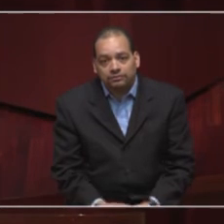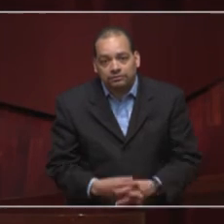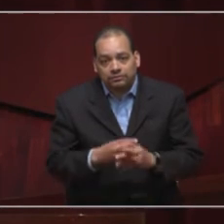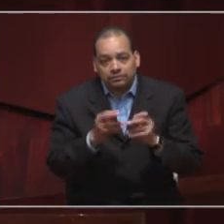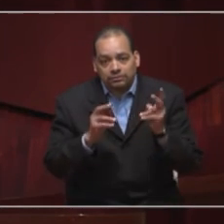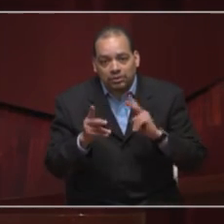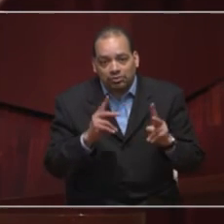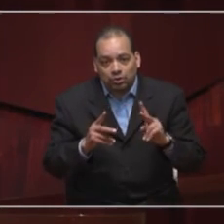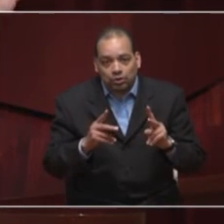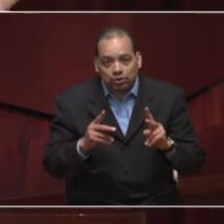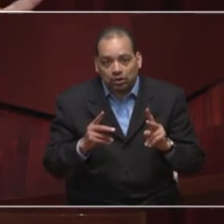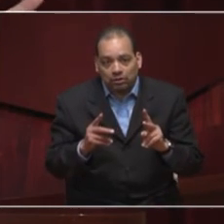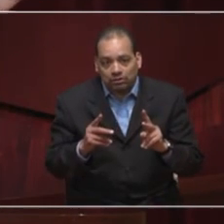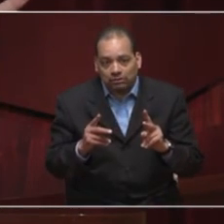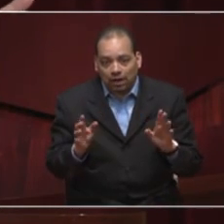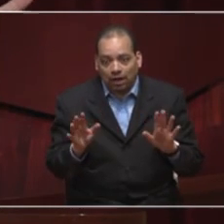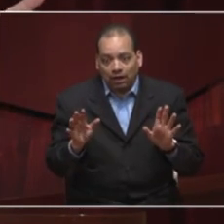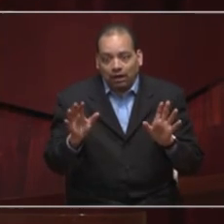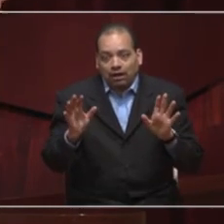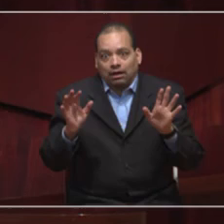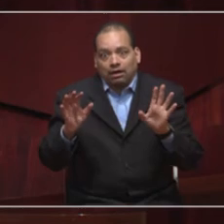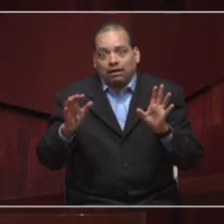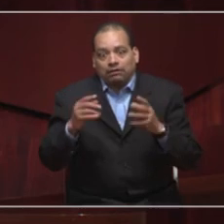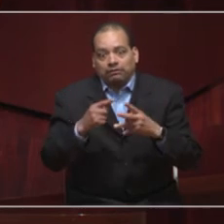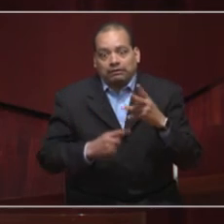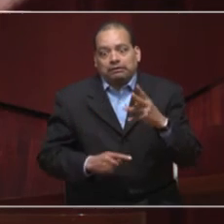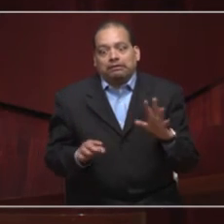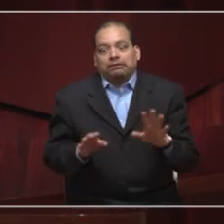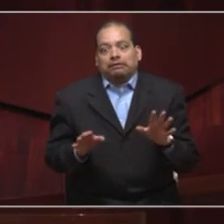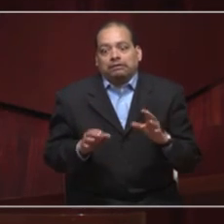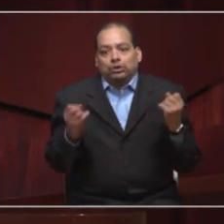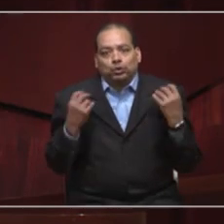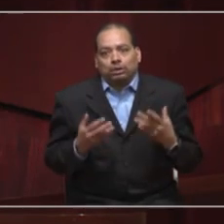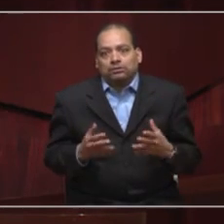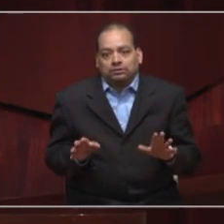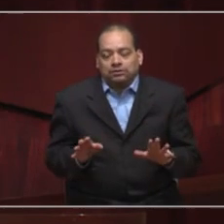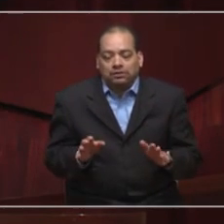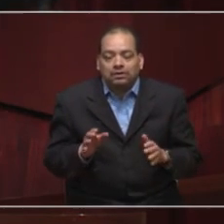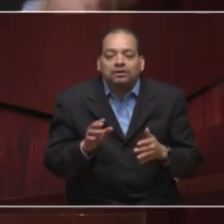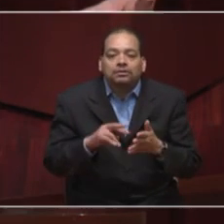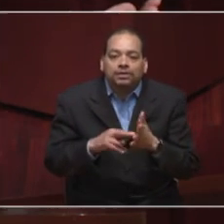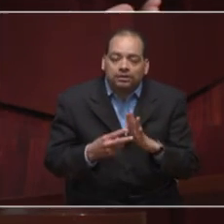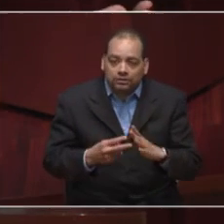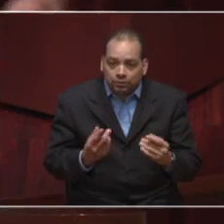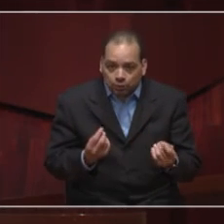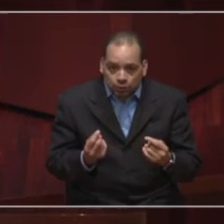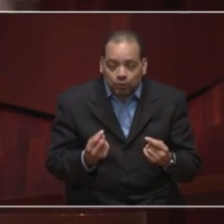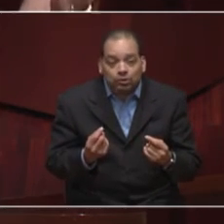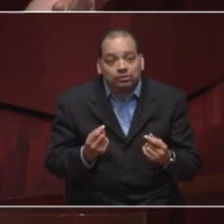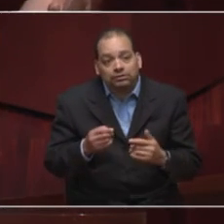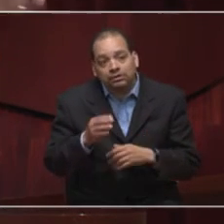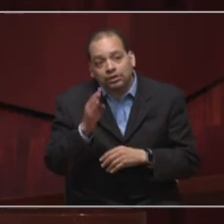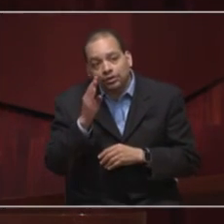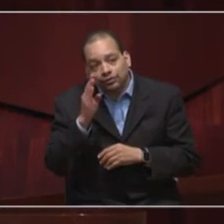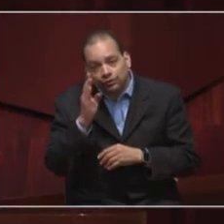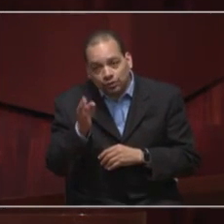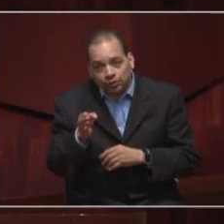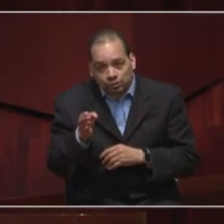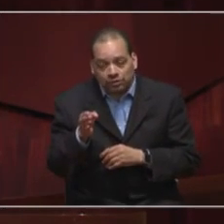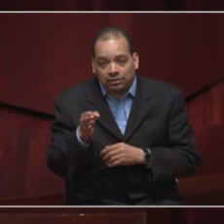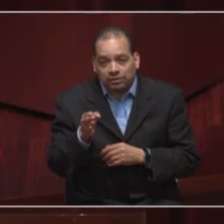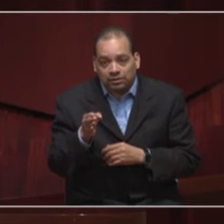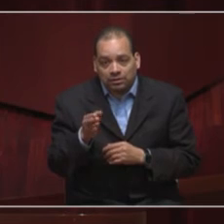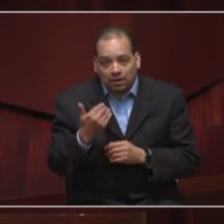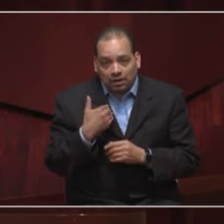and said, I get enough emails as it is, please don't do that. However, the future is bright. That's one of my big,